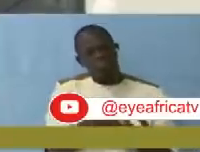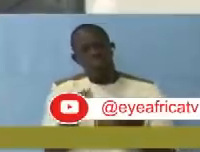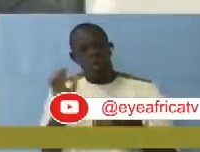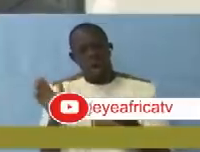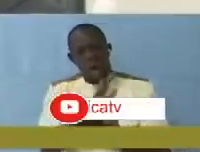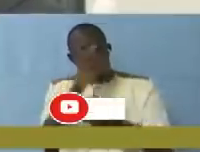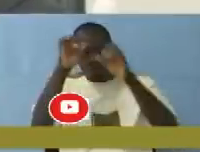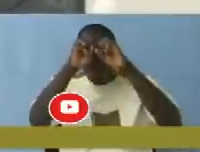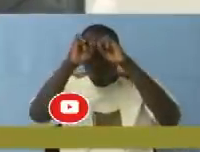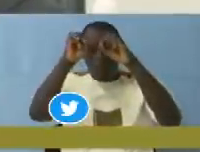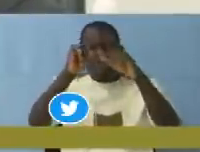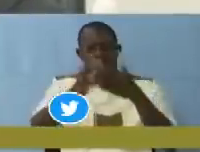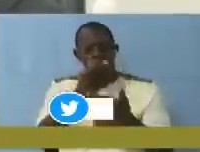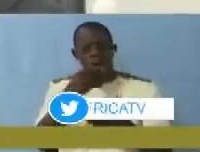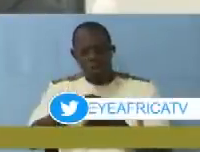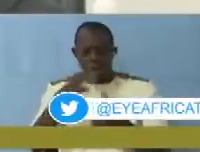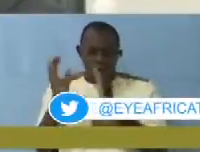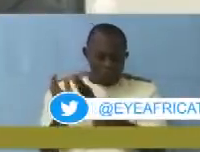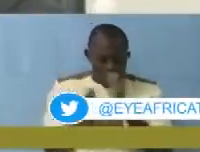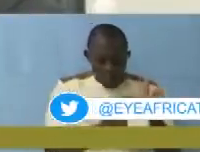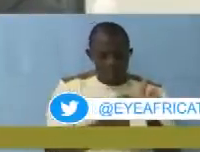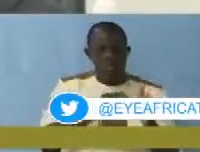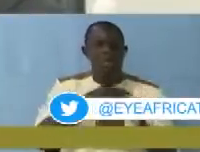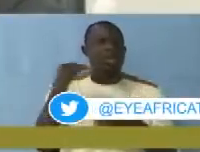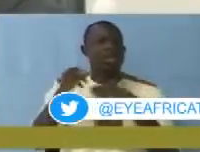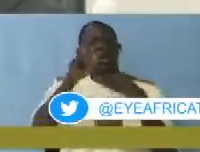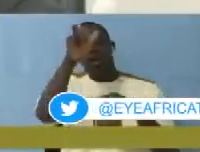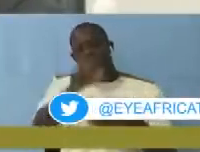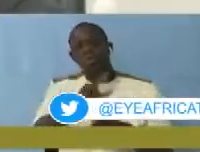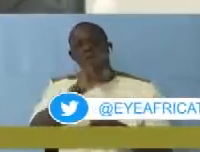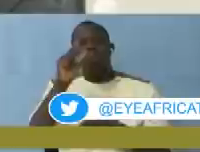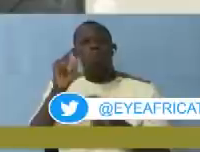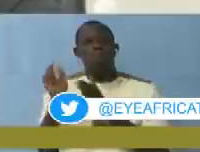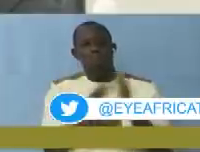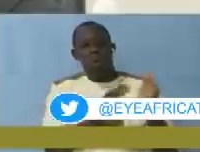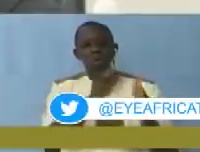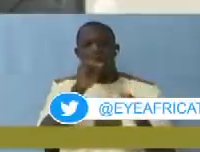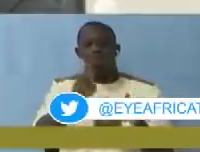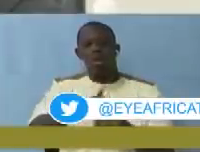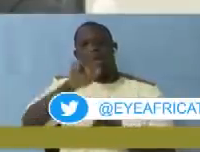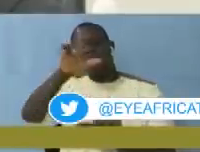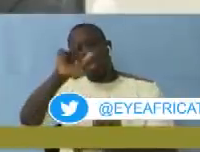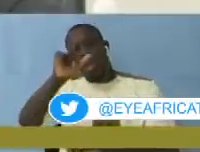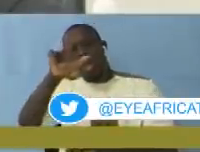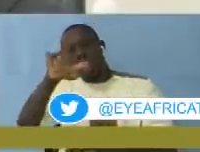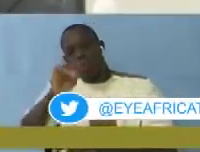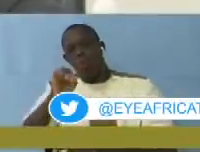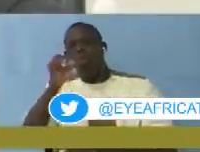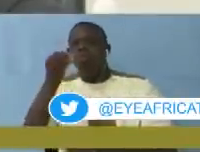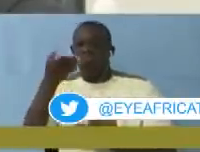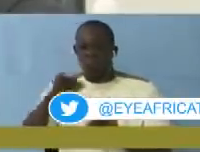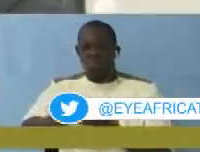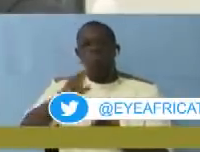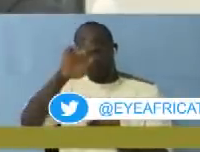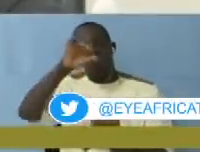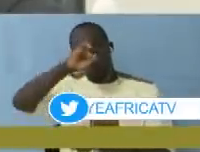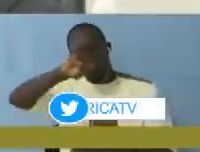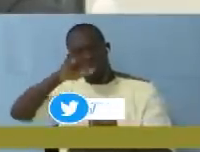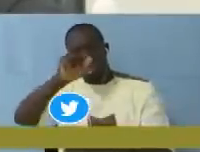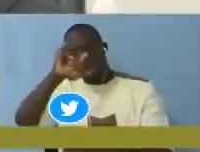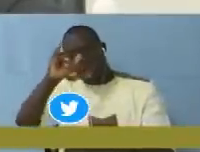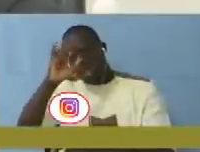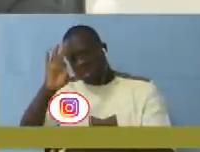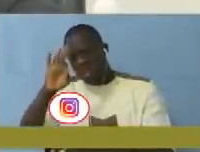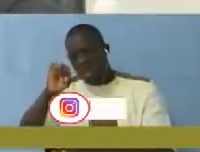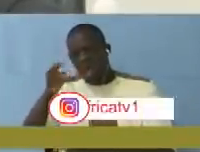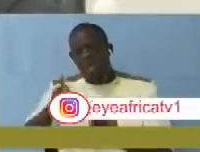Ya tumi ya muta ya tumi ka foko ferol landitanu me alon ko Lalo Jaite laftanun coup d'etat rekela wala kamofa, and he